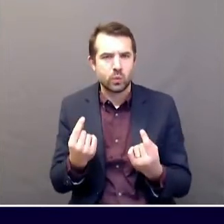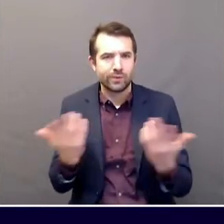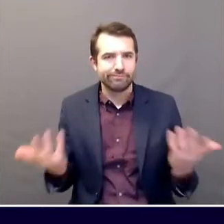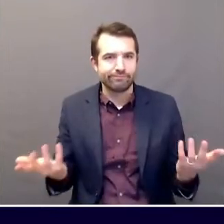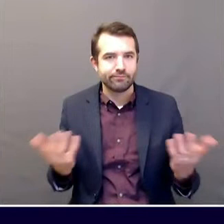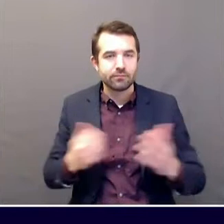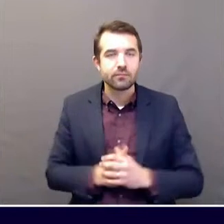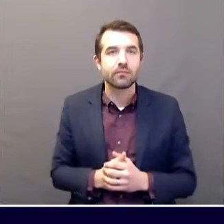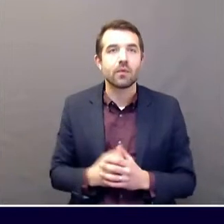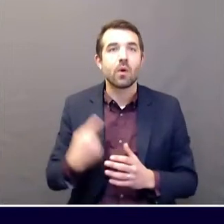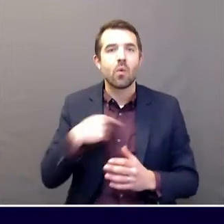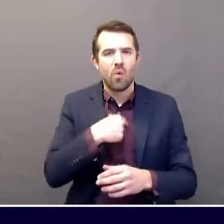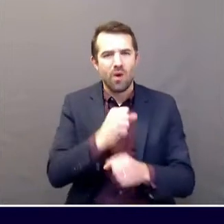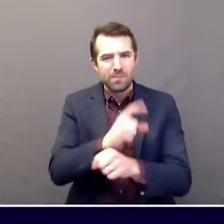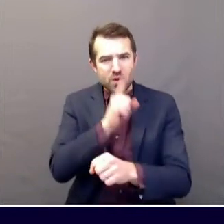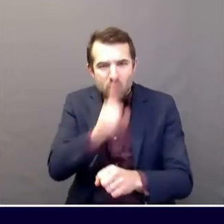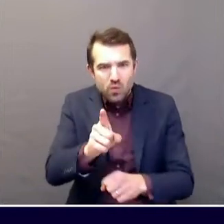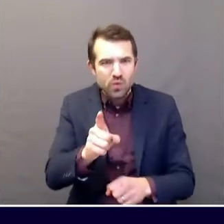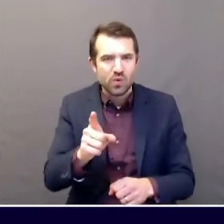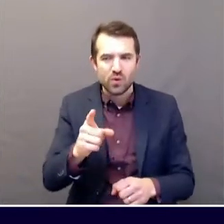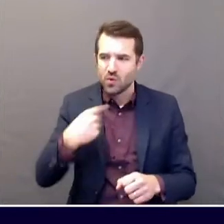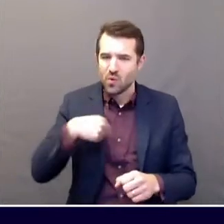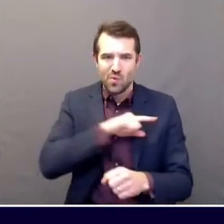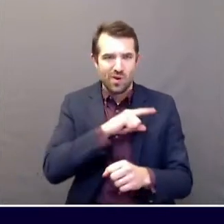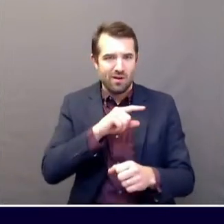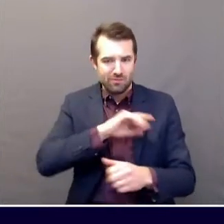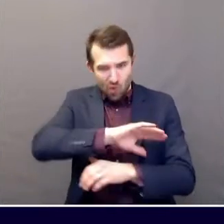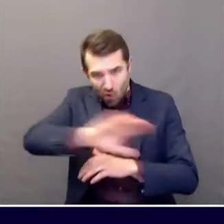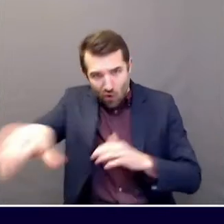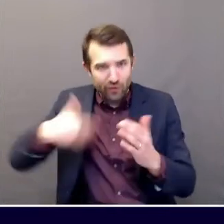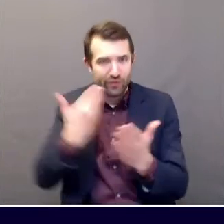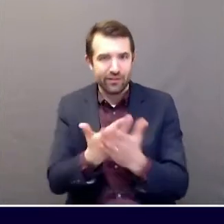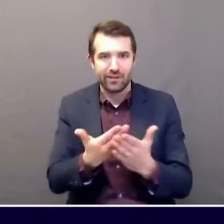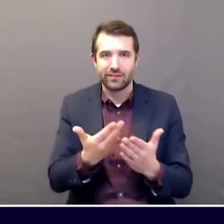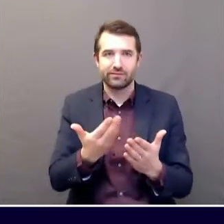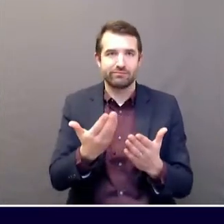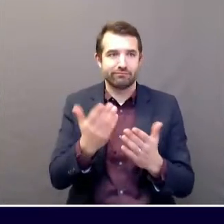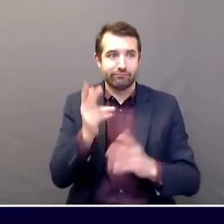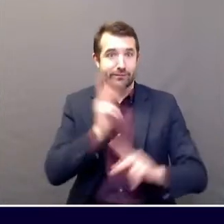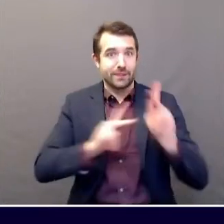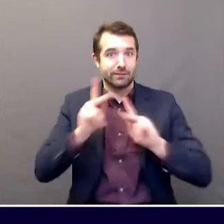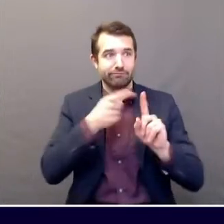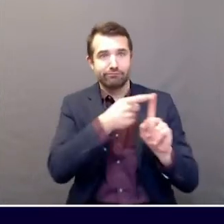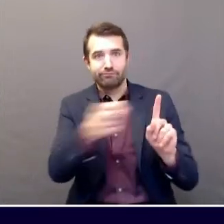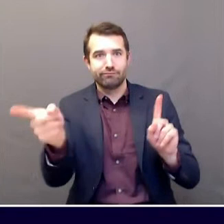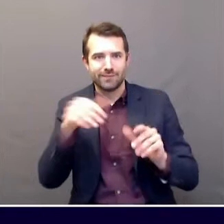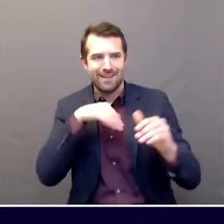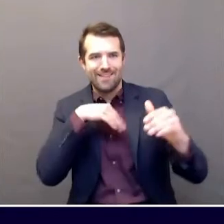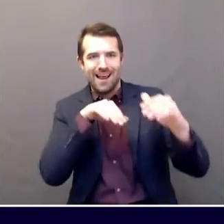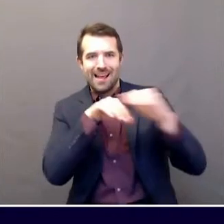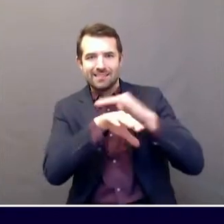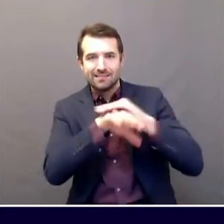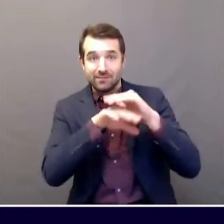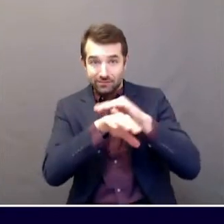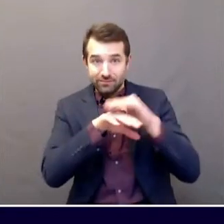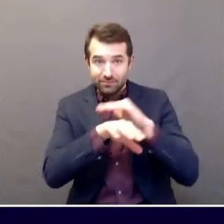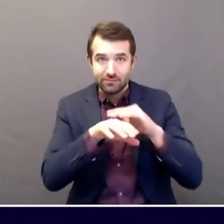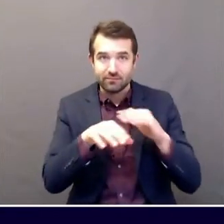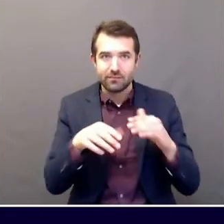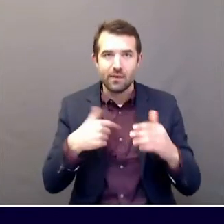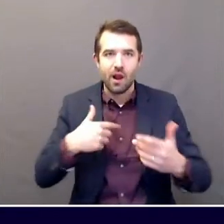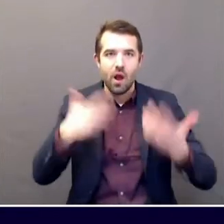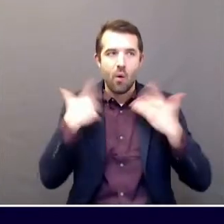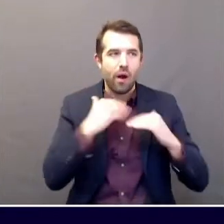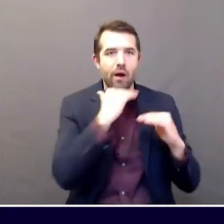to make sure we know how we're doing on every access of vaccine and vaccination. We want to make sure we are reaching